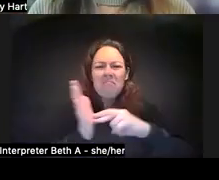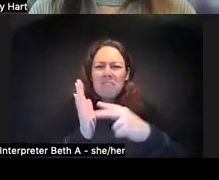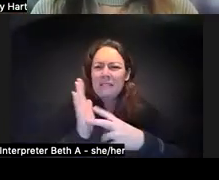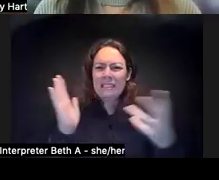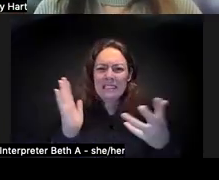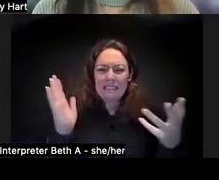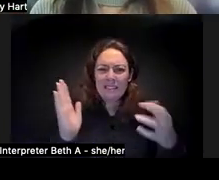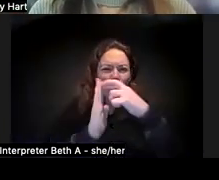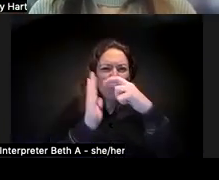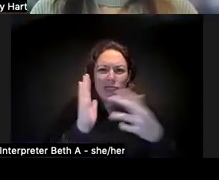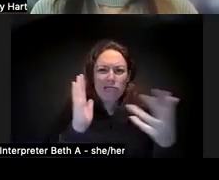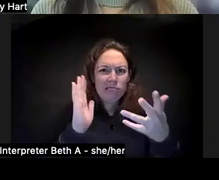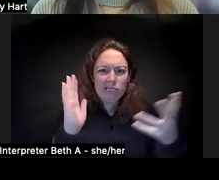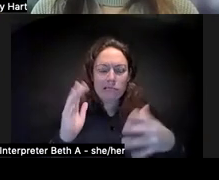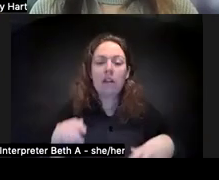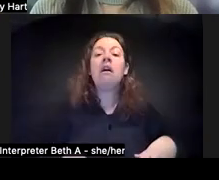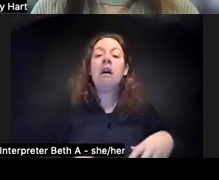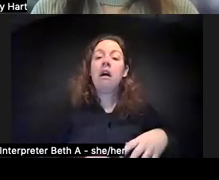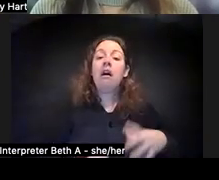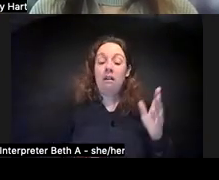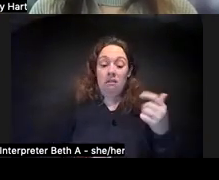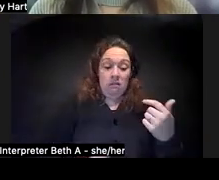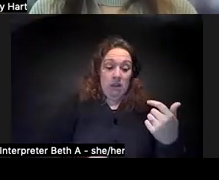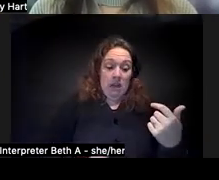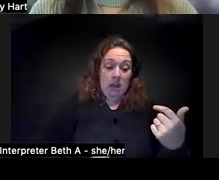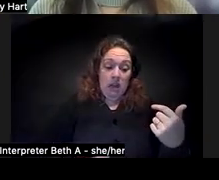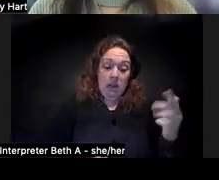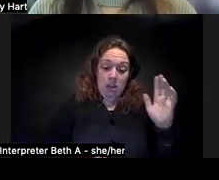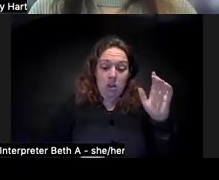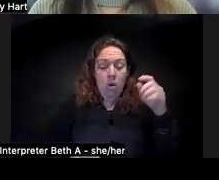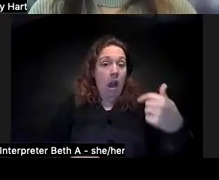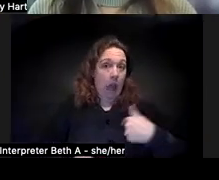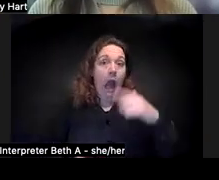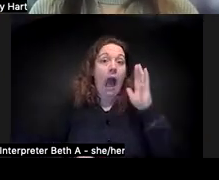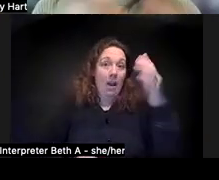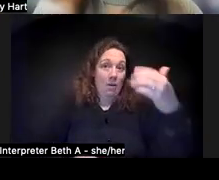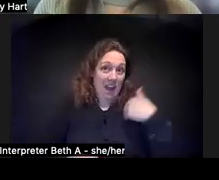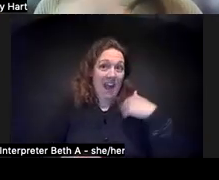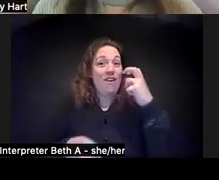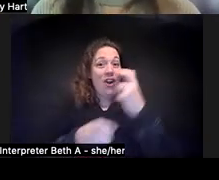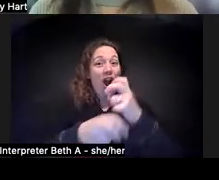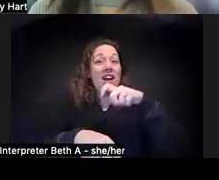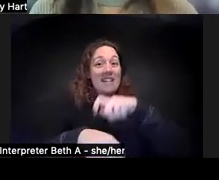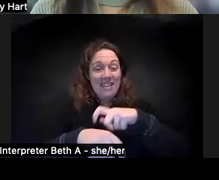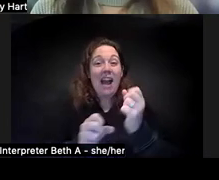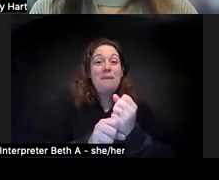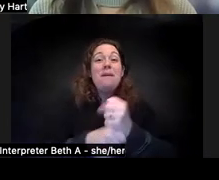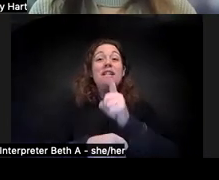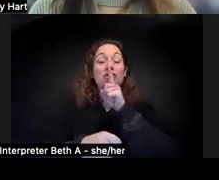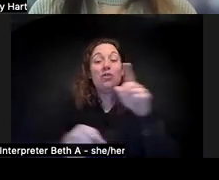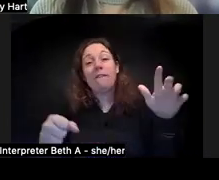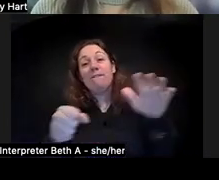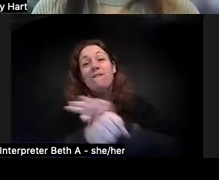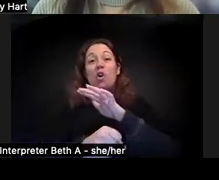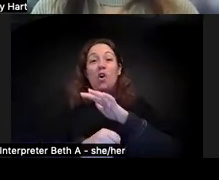certainly would have a difficult time ensuring full compliance of my website. So during the